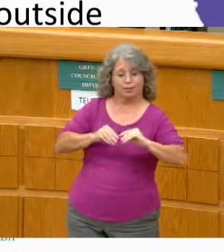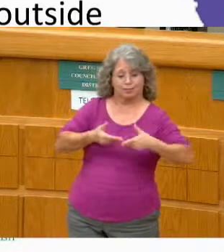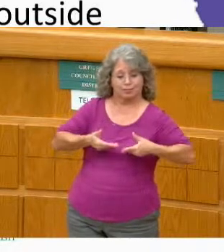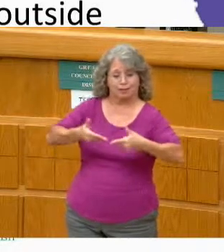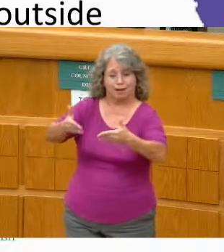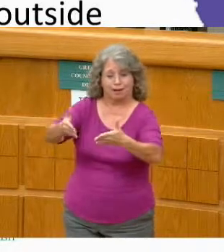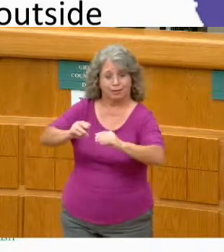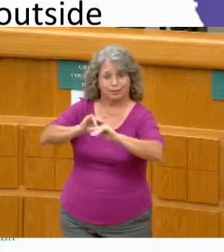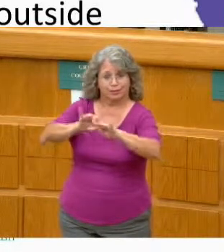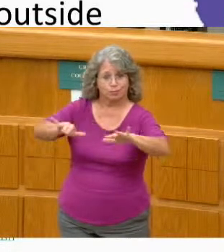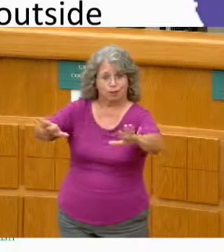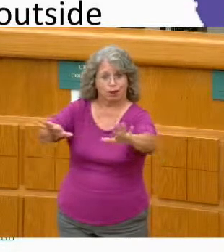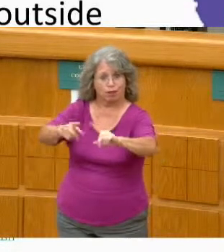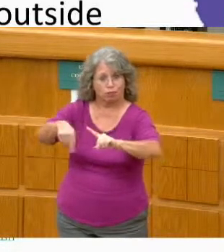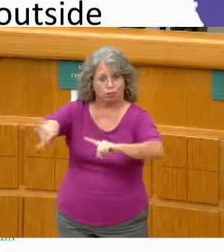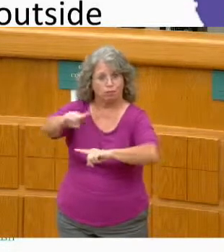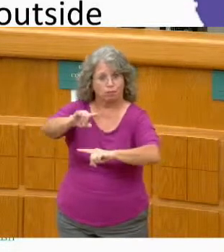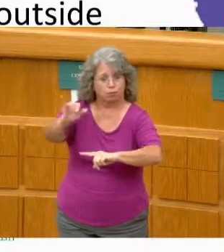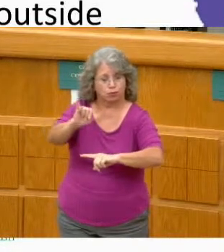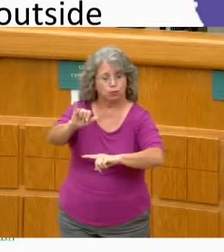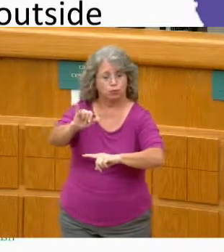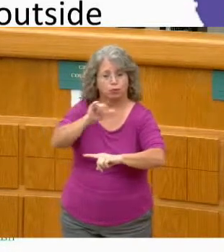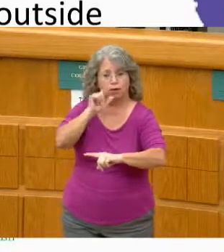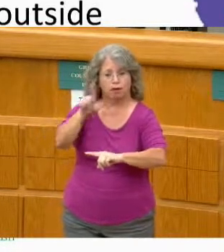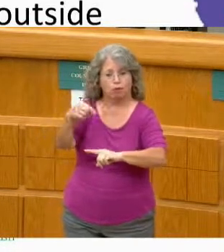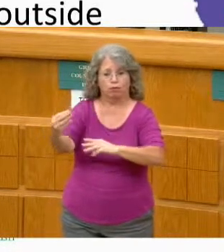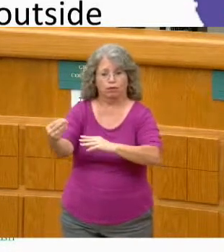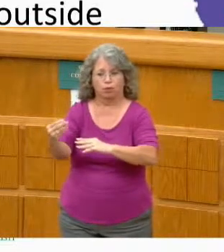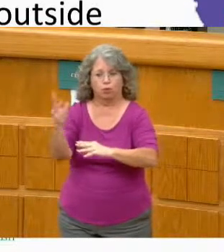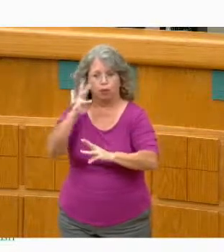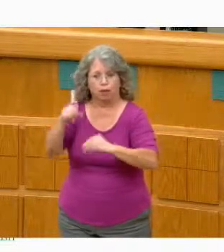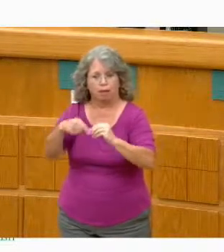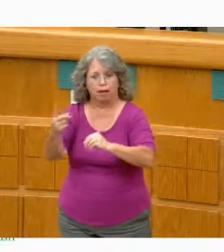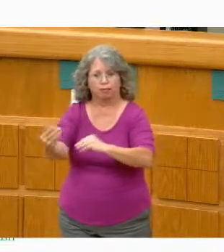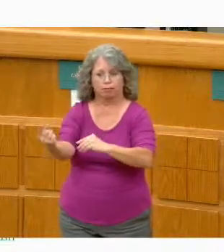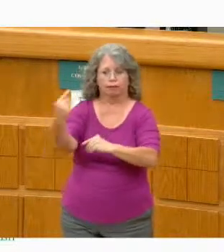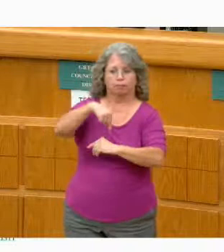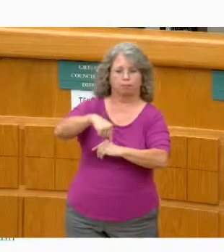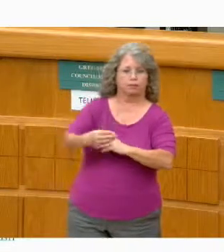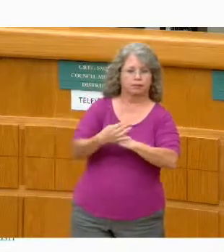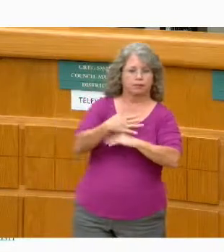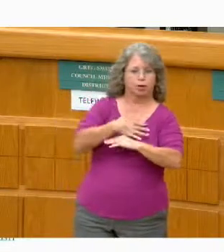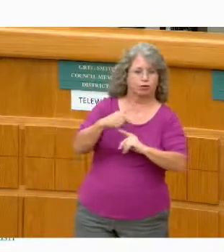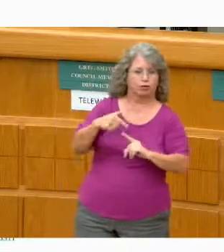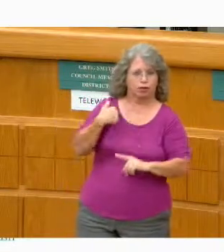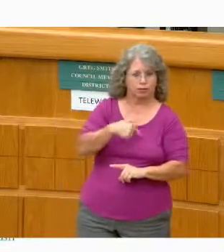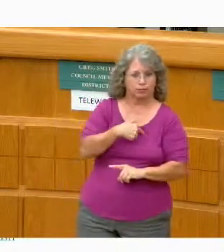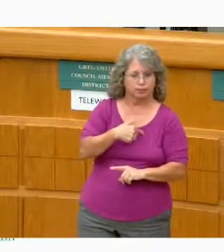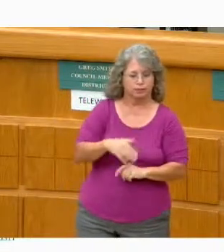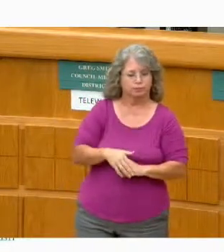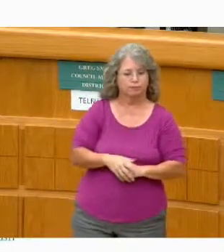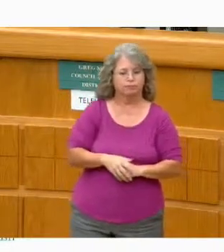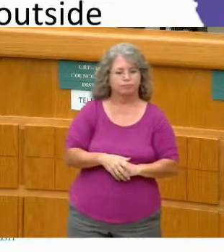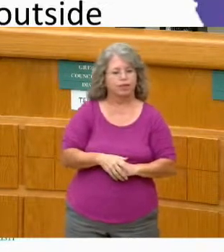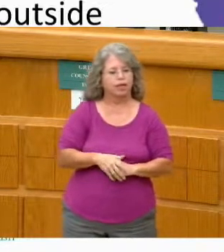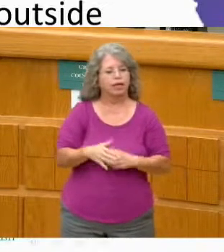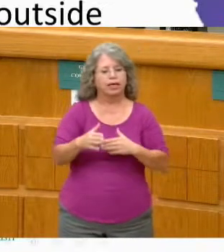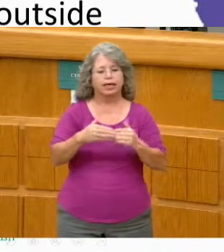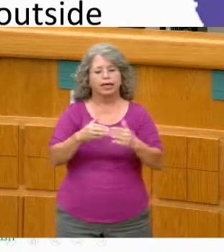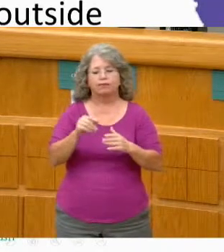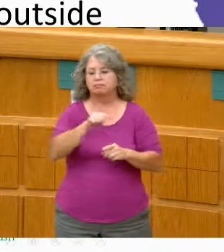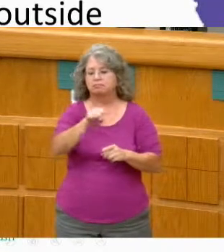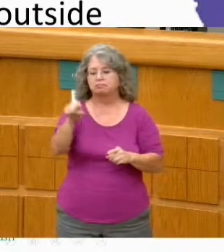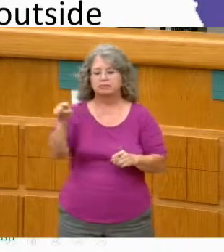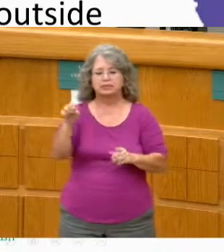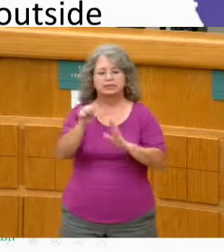back. So it's important when we're traveling, especially to be cognizant of social distancing and mask policies. Even